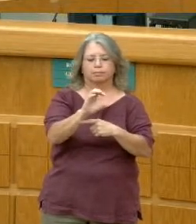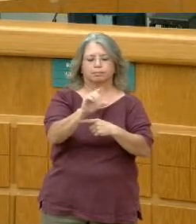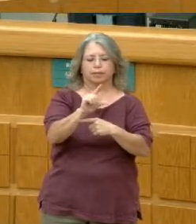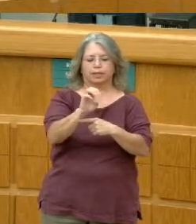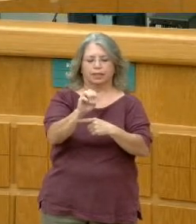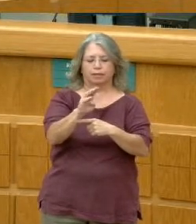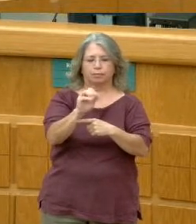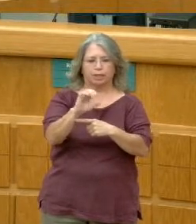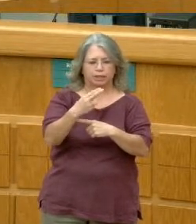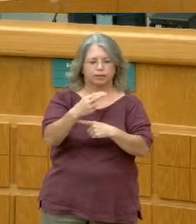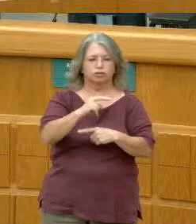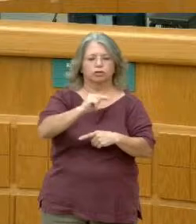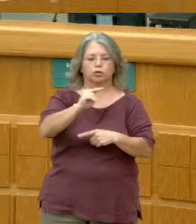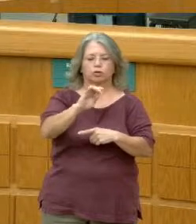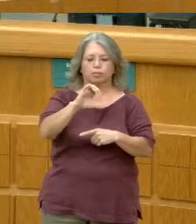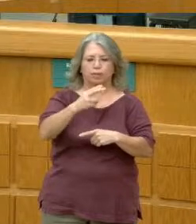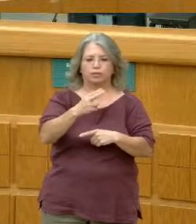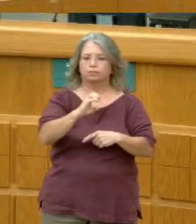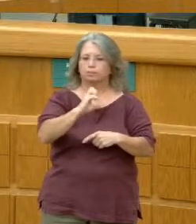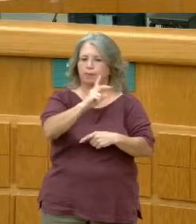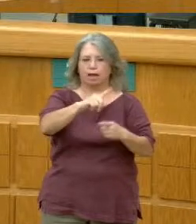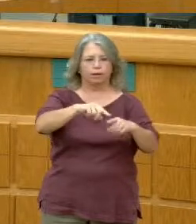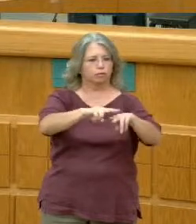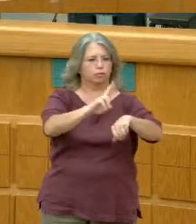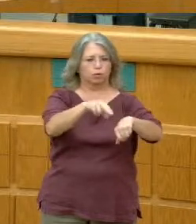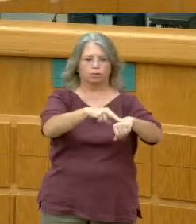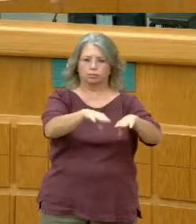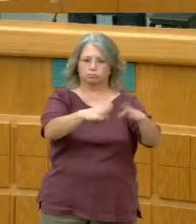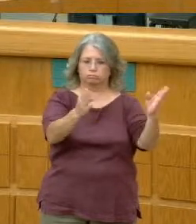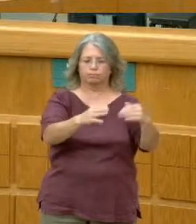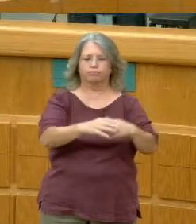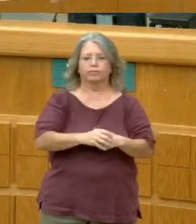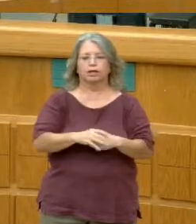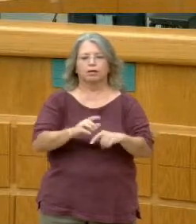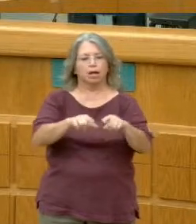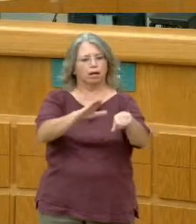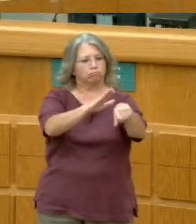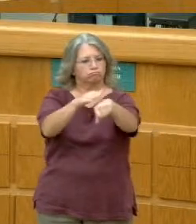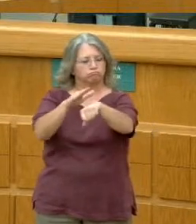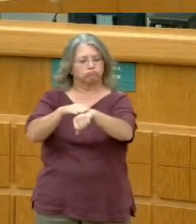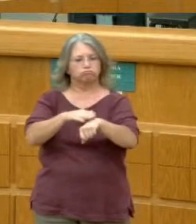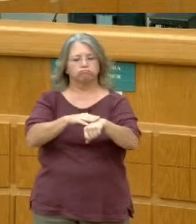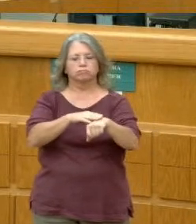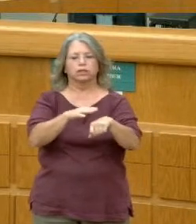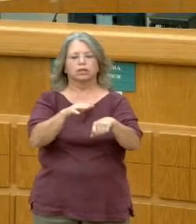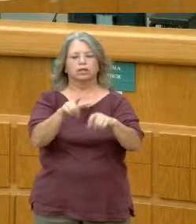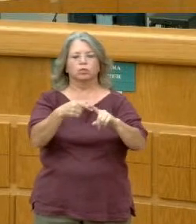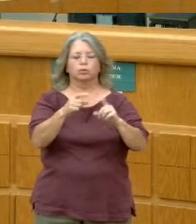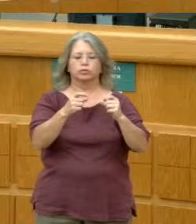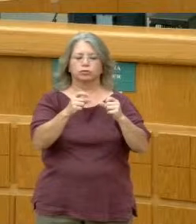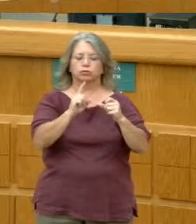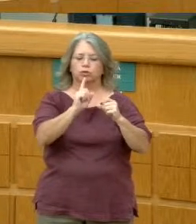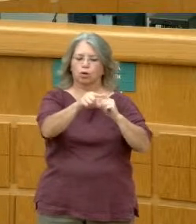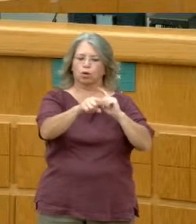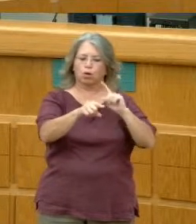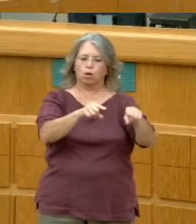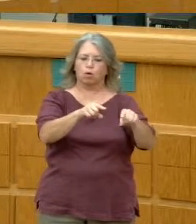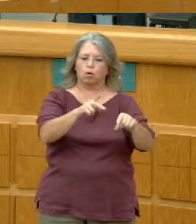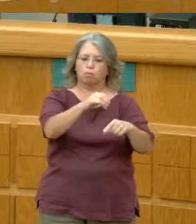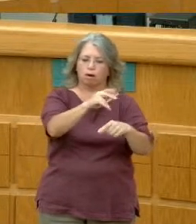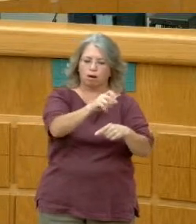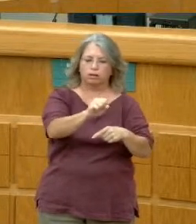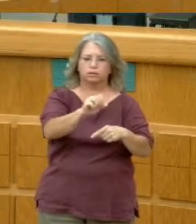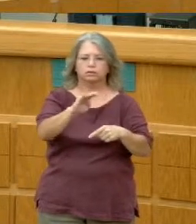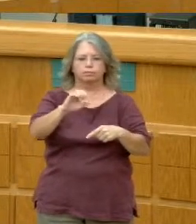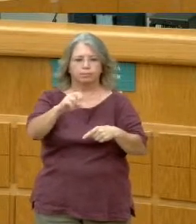normal operations. We do caution you, though, going out to the parks and to North Beach and McGee, that the city staff has